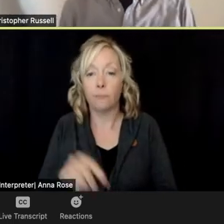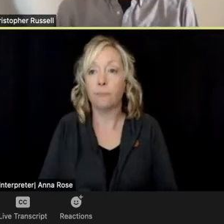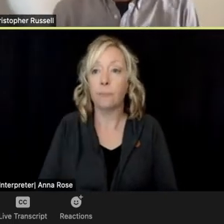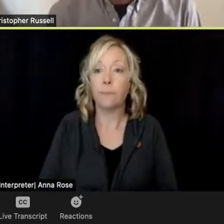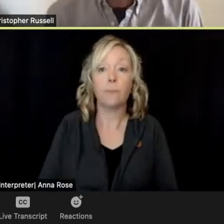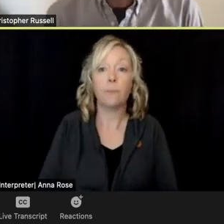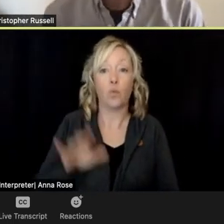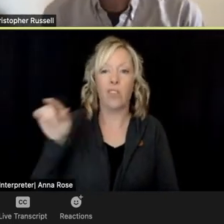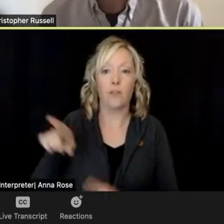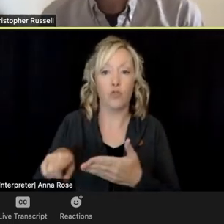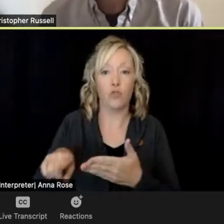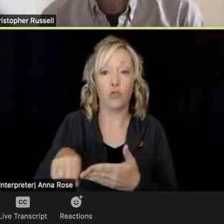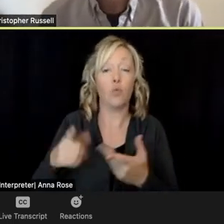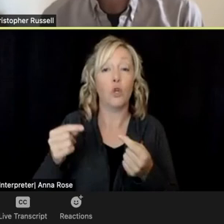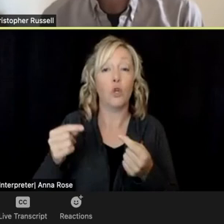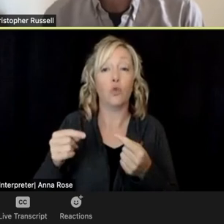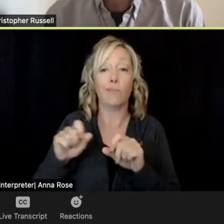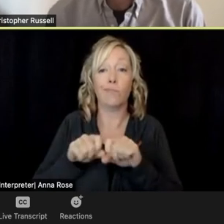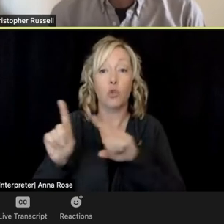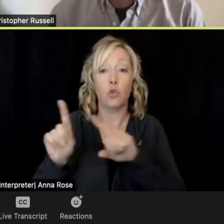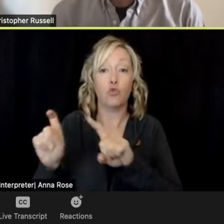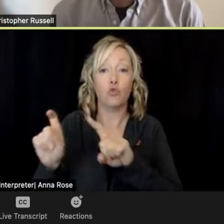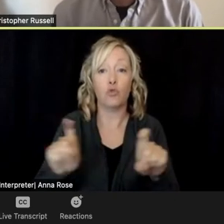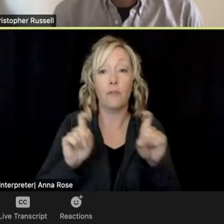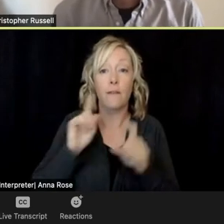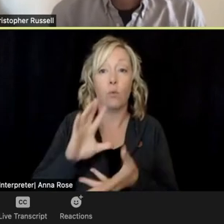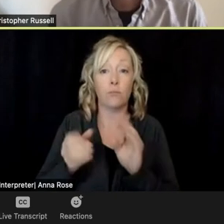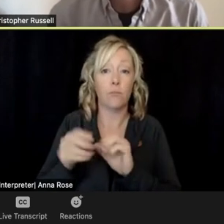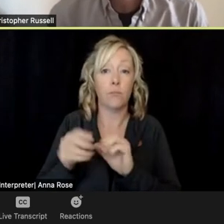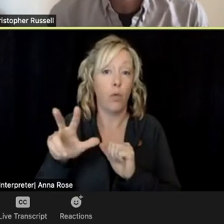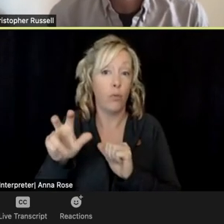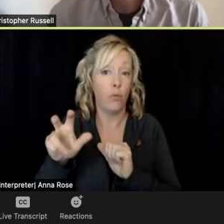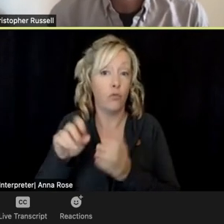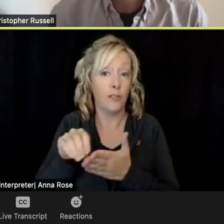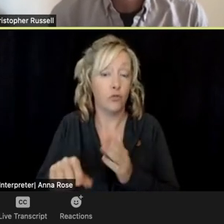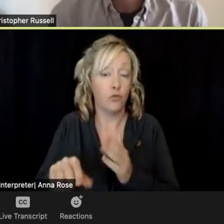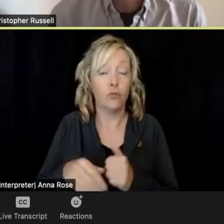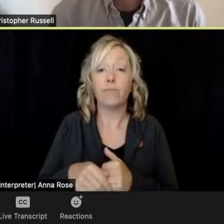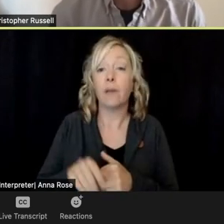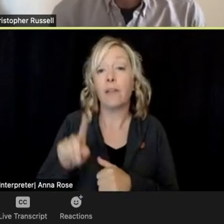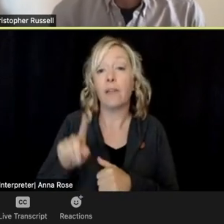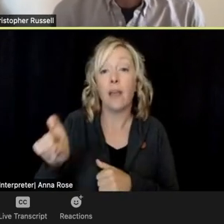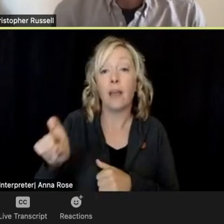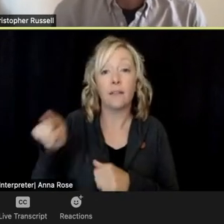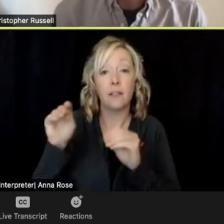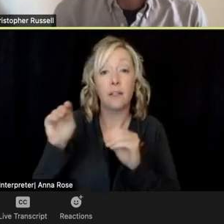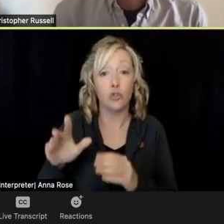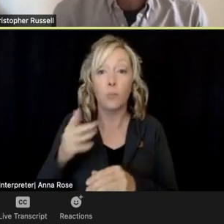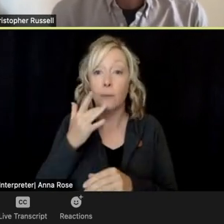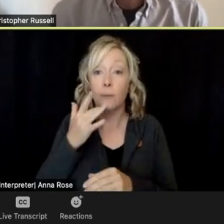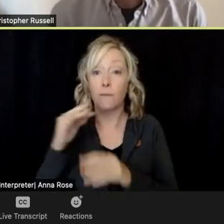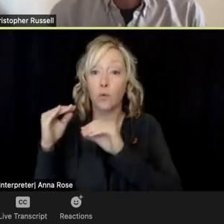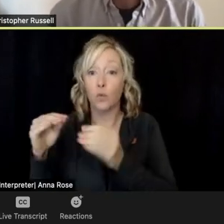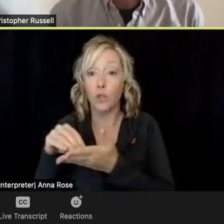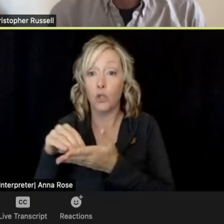300 teachers and they asked the teachers, do you prefer to teach students who are alert versus not alert?